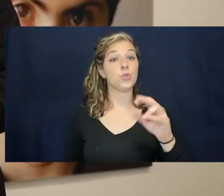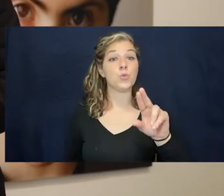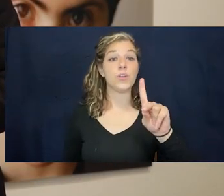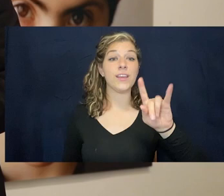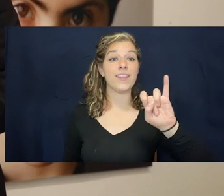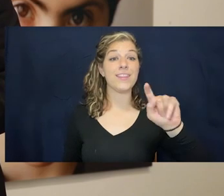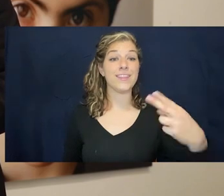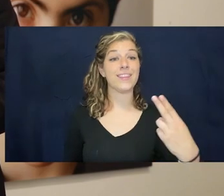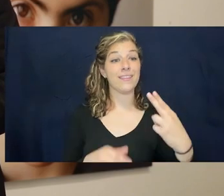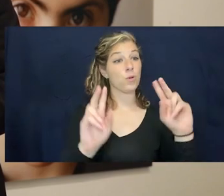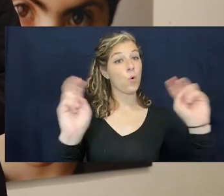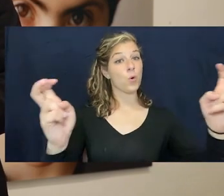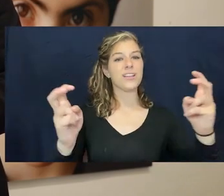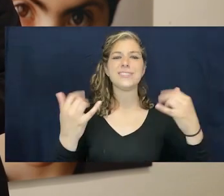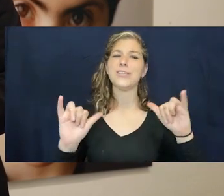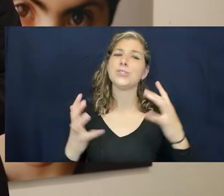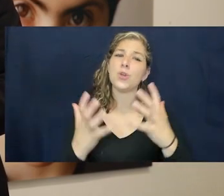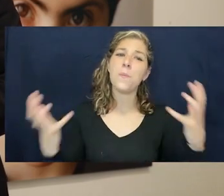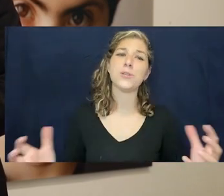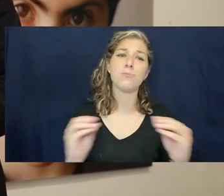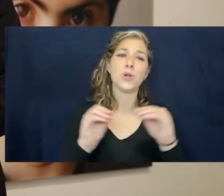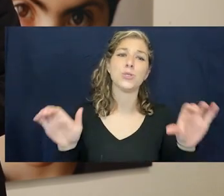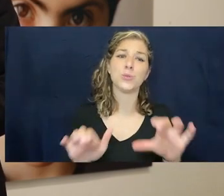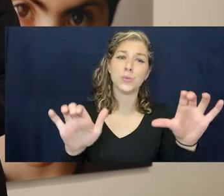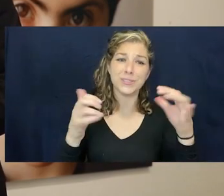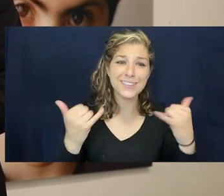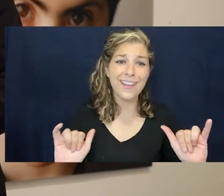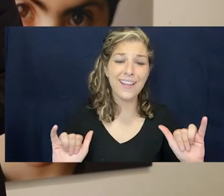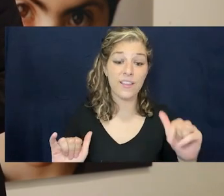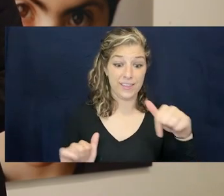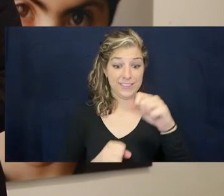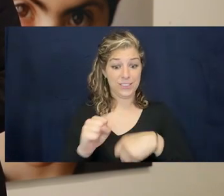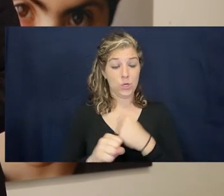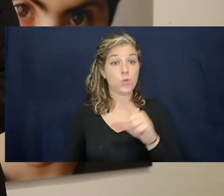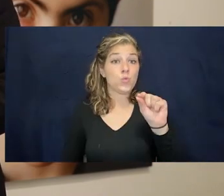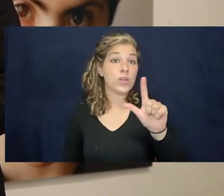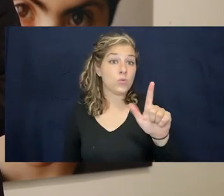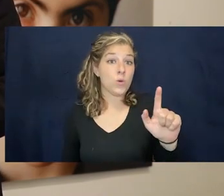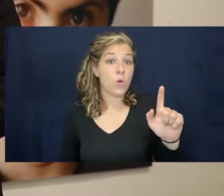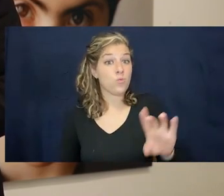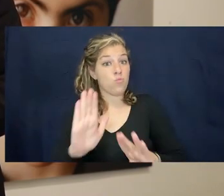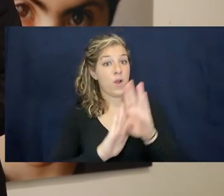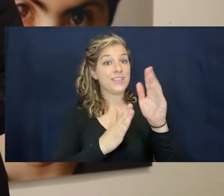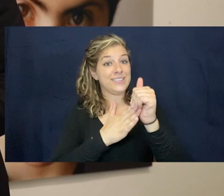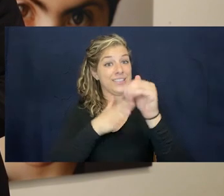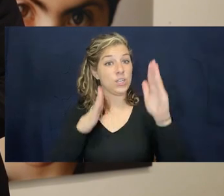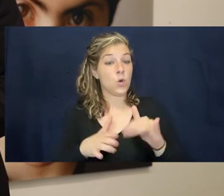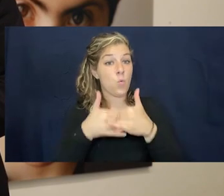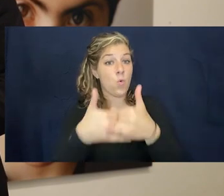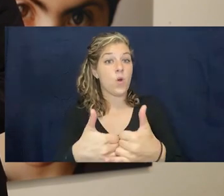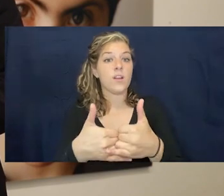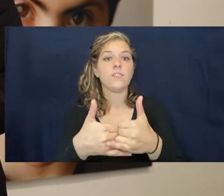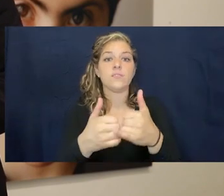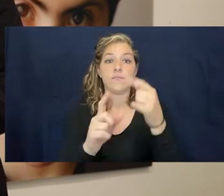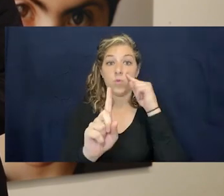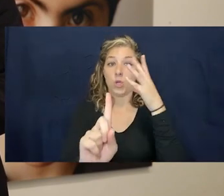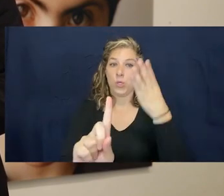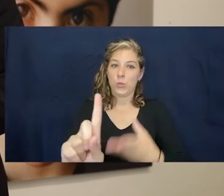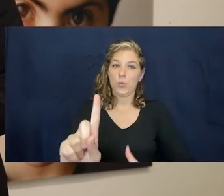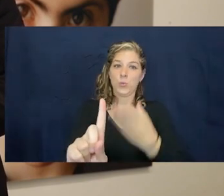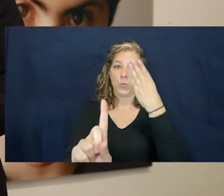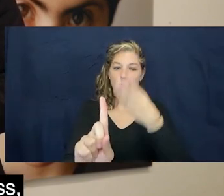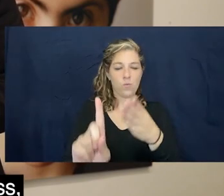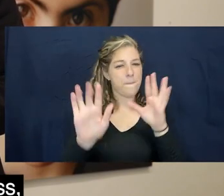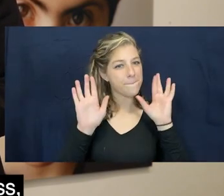As Judith Heumann has often quoted, there is still so much more to do. This year's 2021 Rising Leader Award is presented